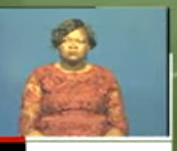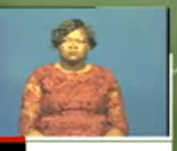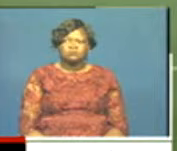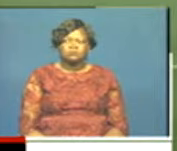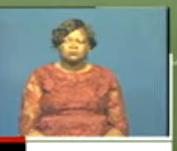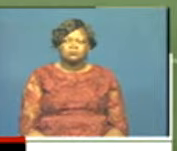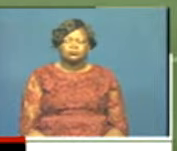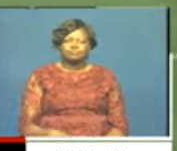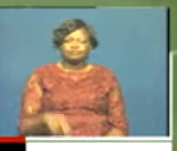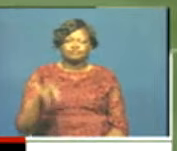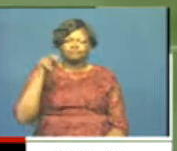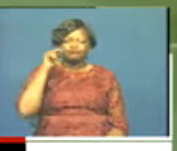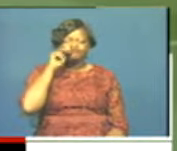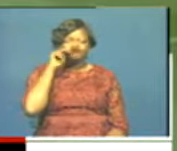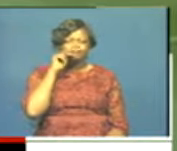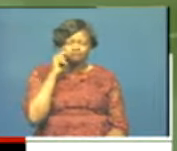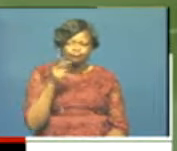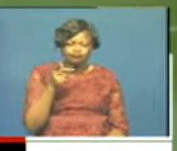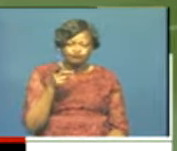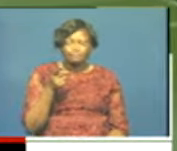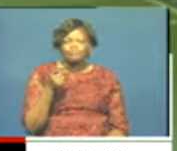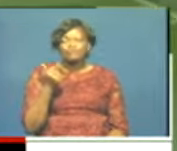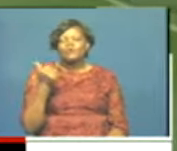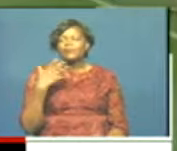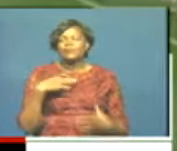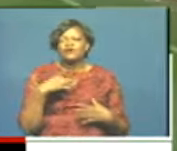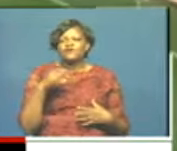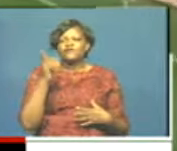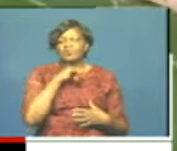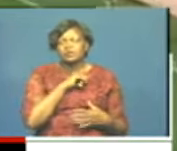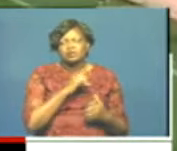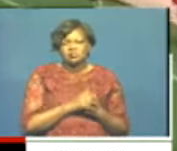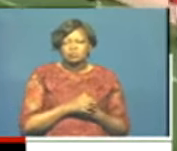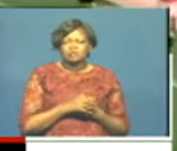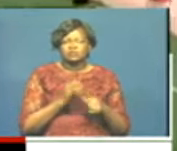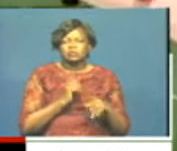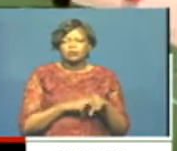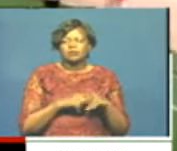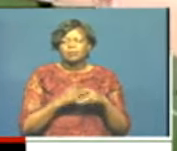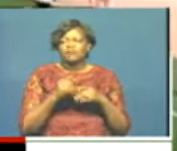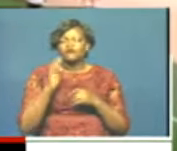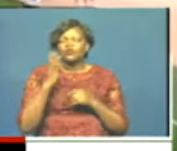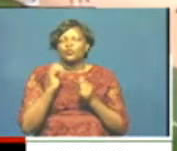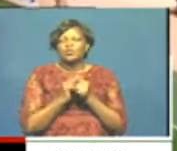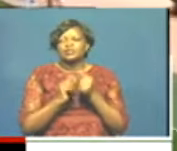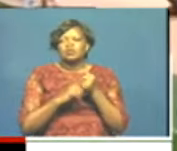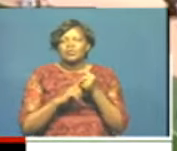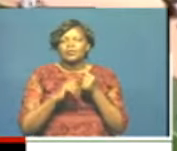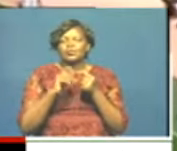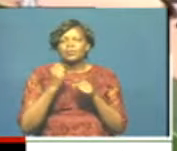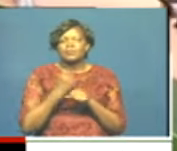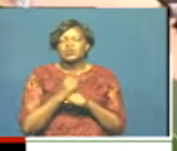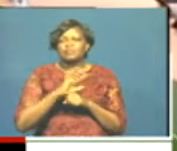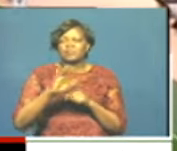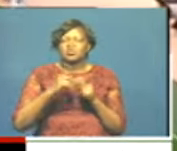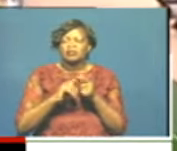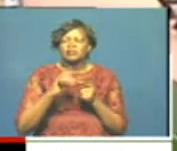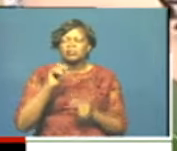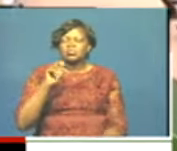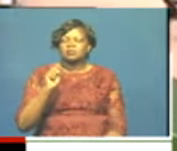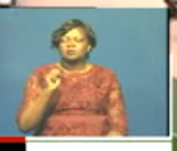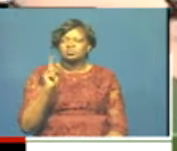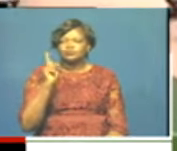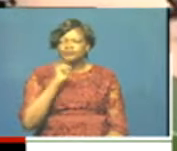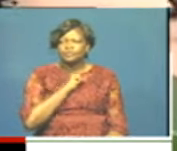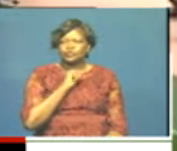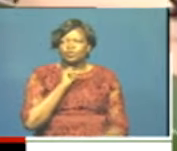Nigeria's Victor Osimhen completed his hat-trick in 65th minute when he netted his fourth with 6 minutes remaining. Then Dennis rounded off the scoring with